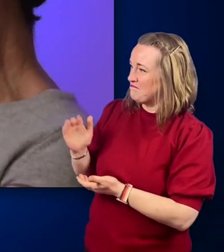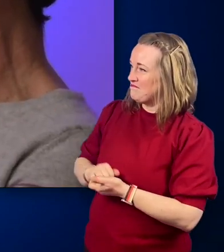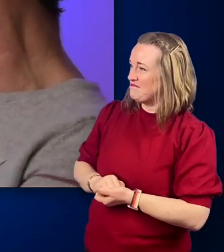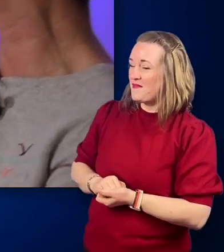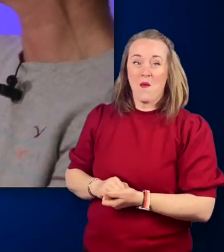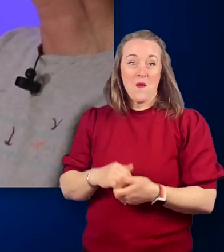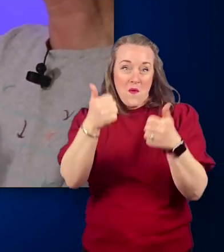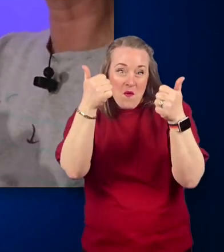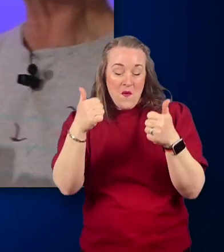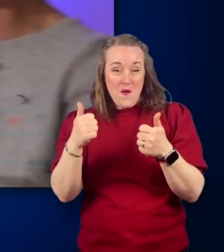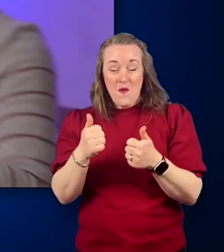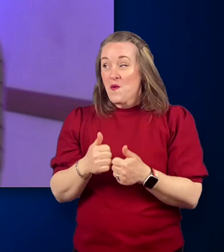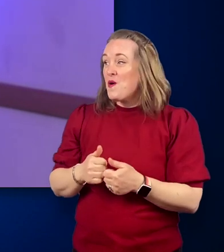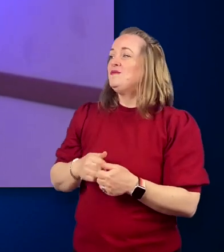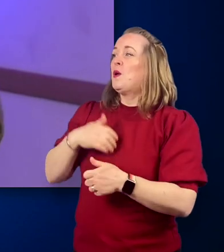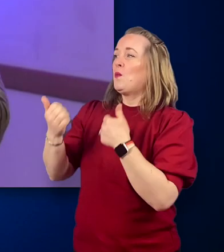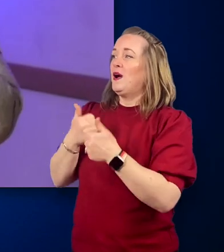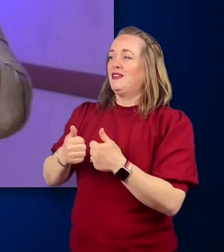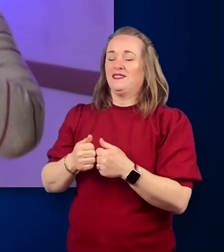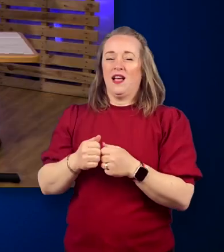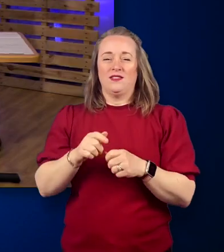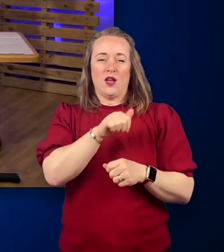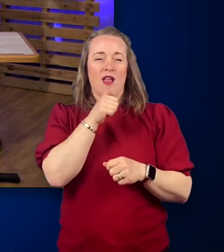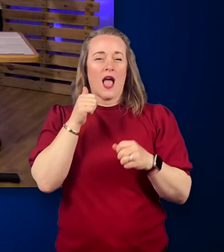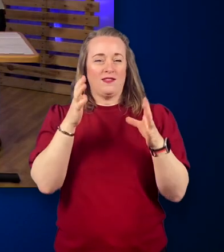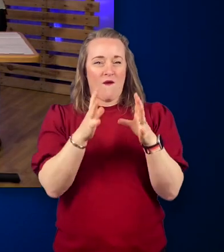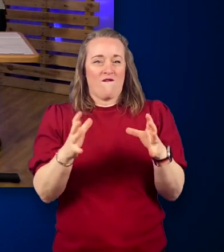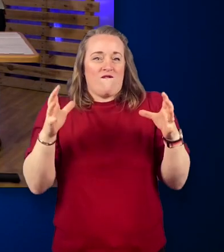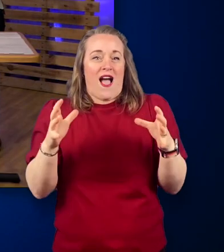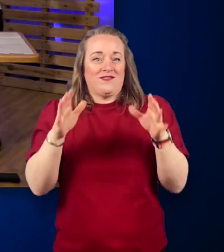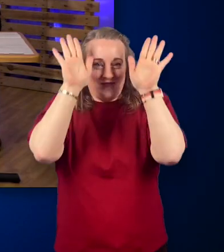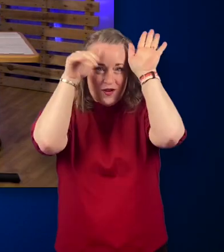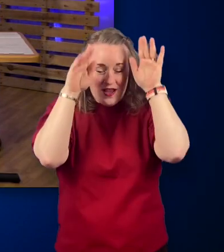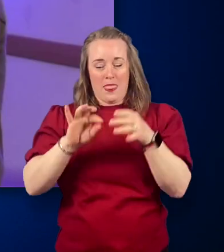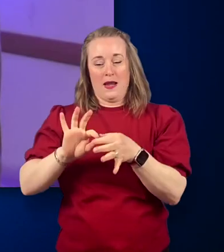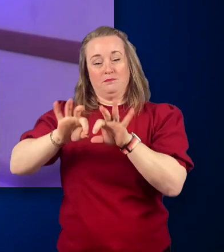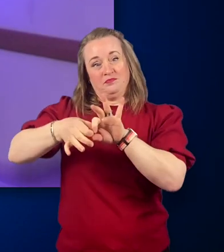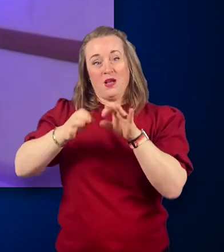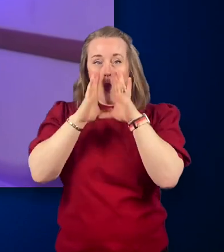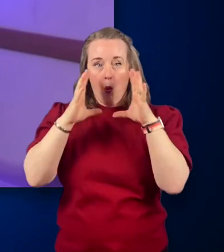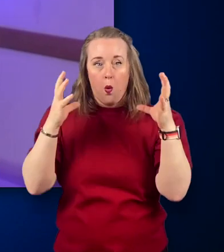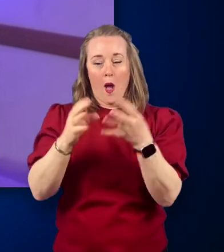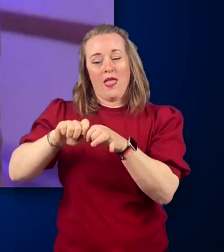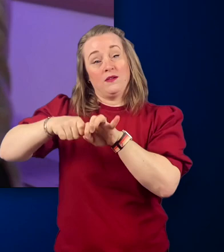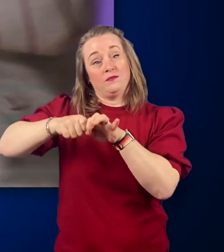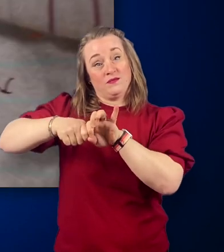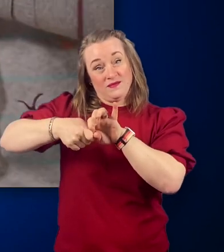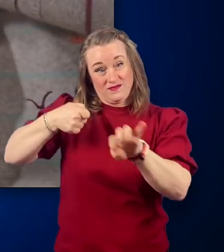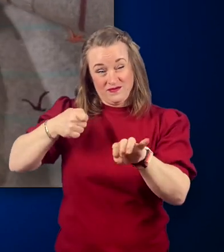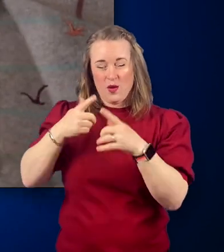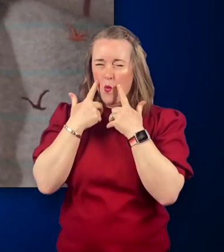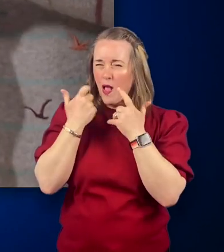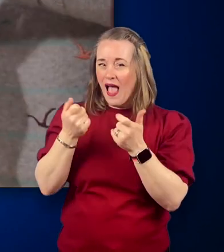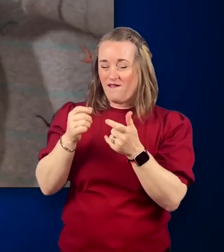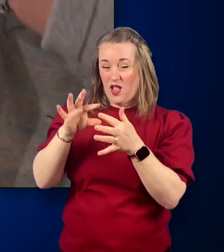Excellent. Oh, what about that? How about Excellent. That? Can you nice tie it? Fat donkey, and then I need to tie it off. So let's see. Careful you don't get your